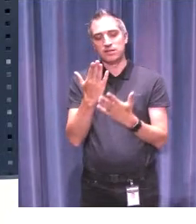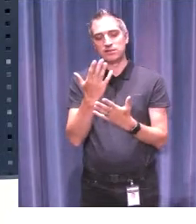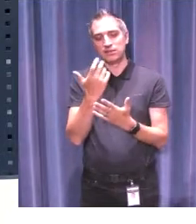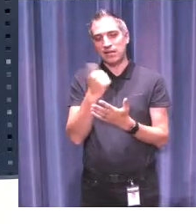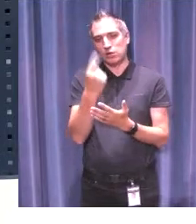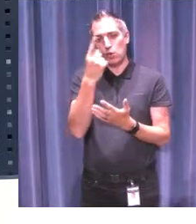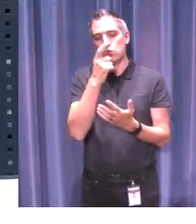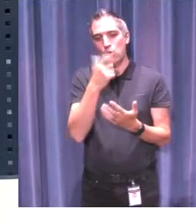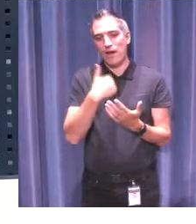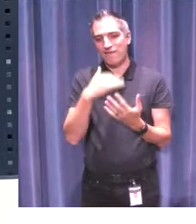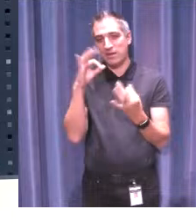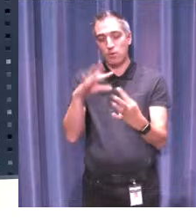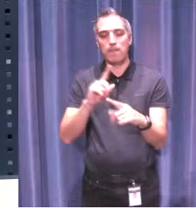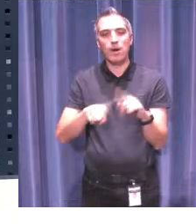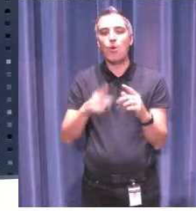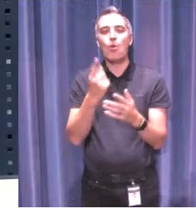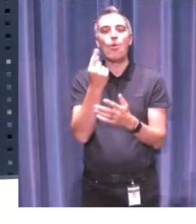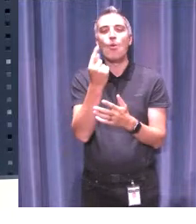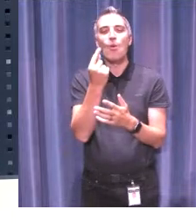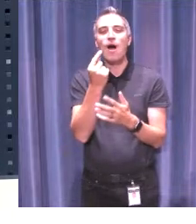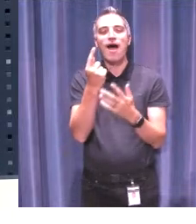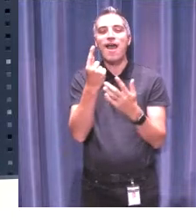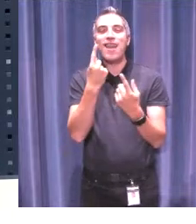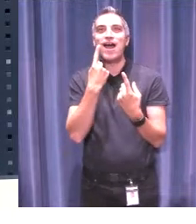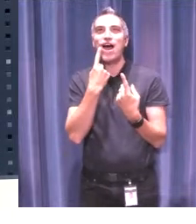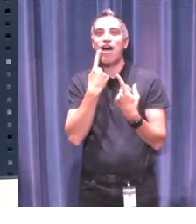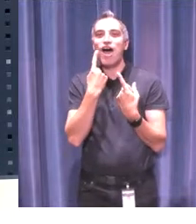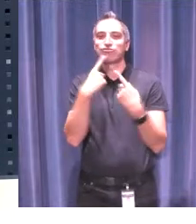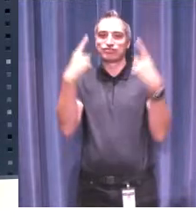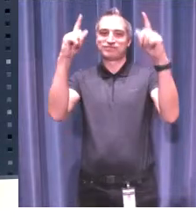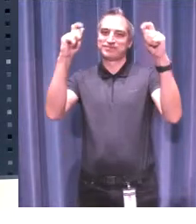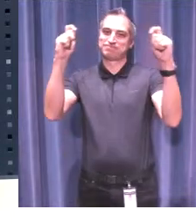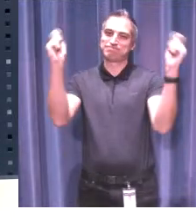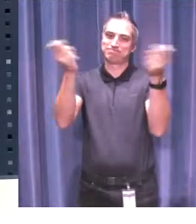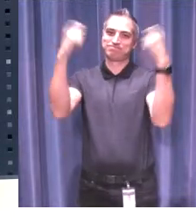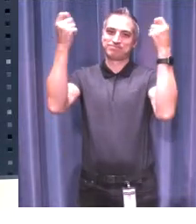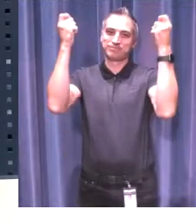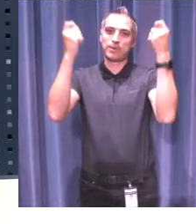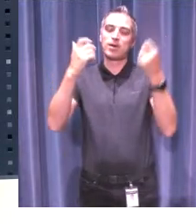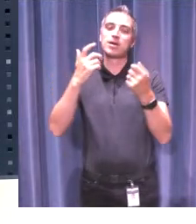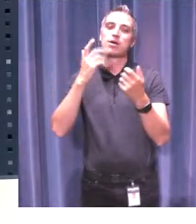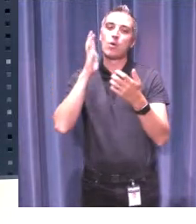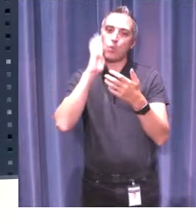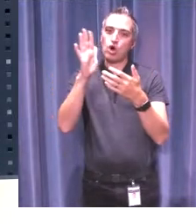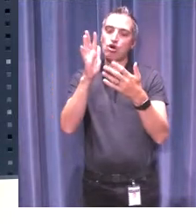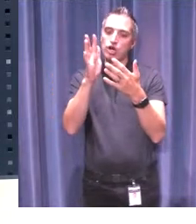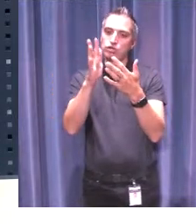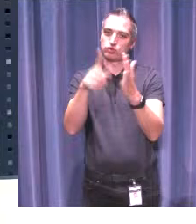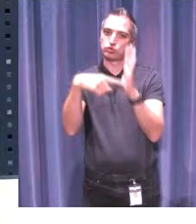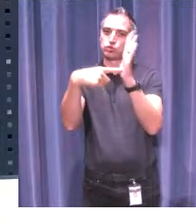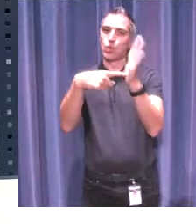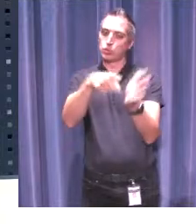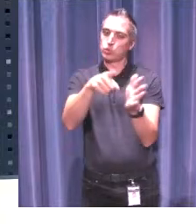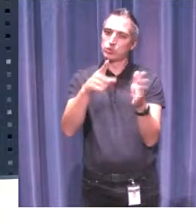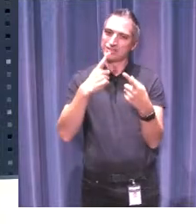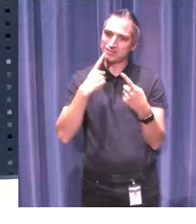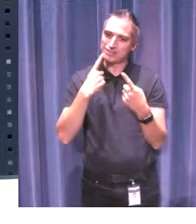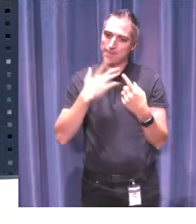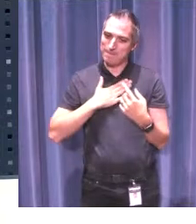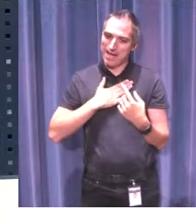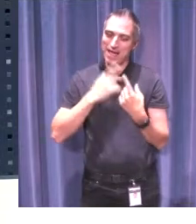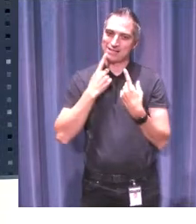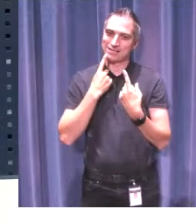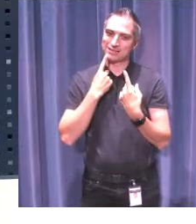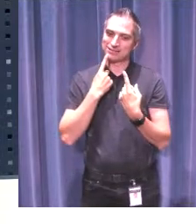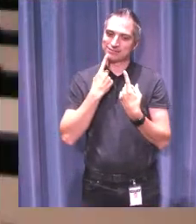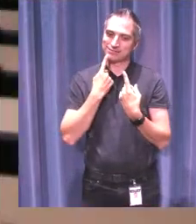any input, but what key achievements would define my success in this role over the first